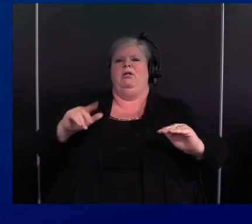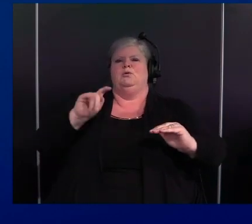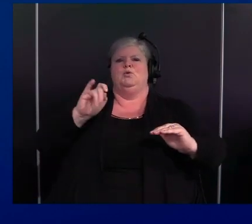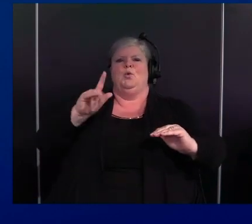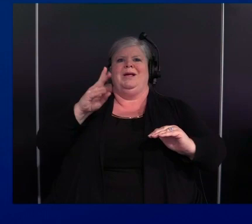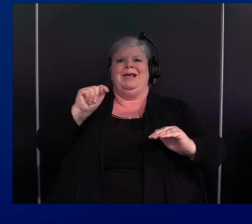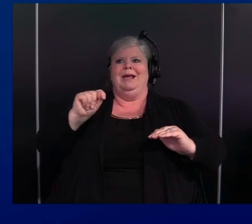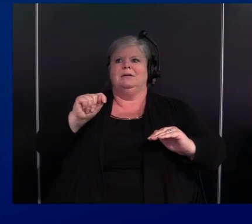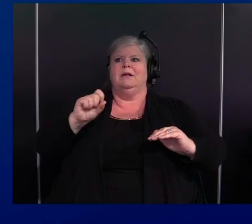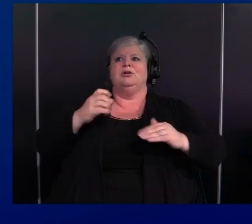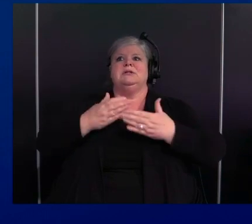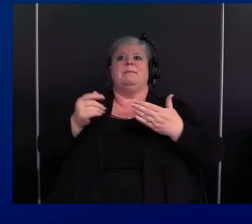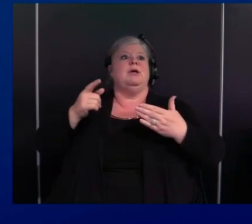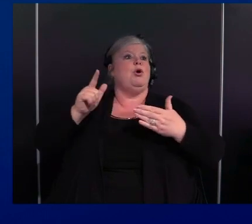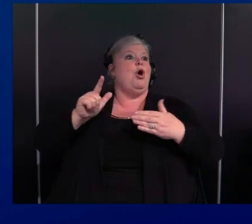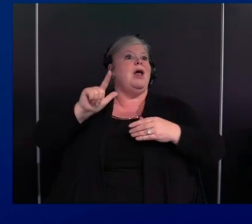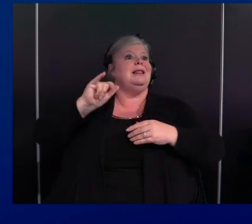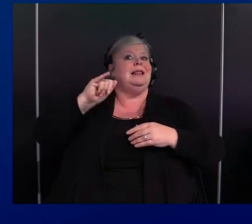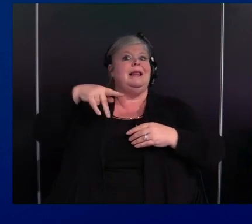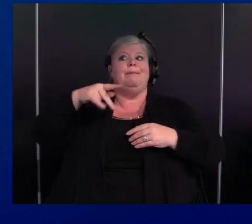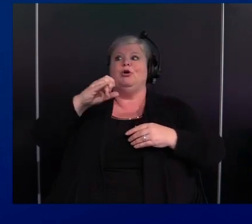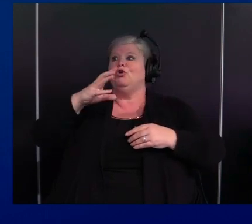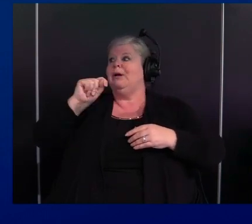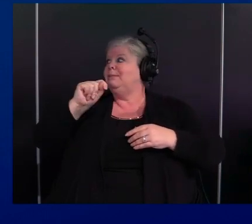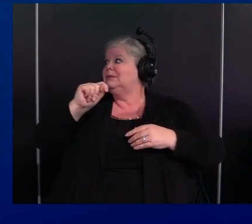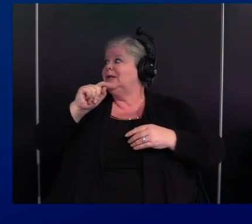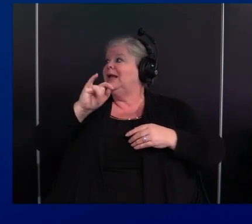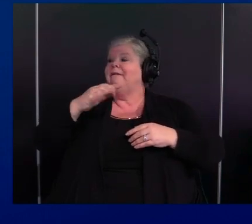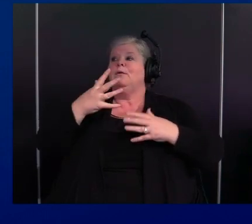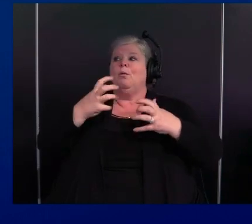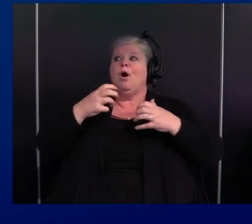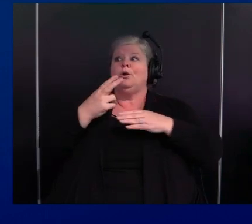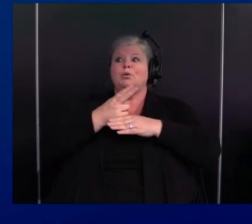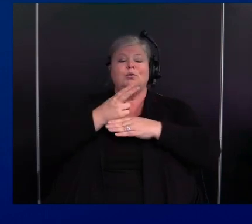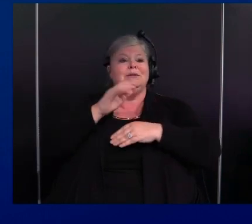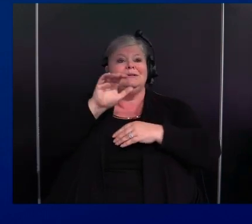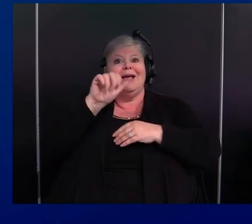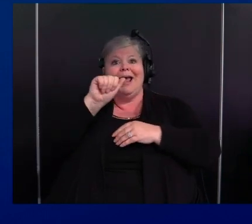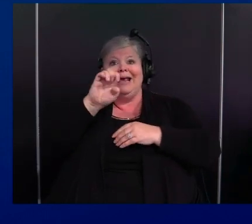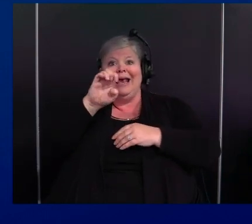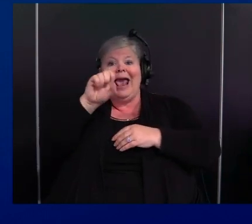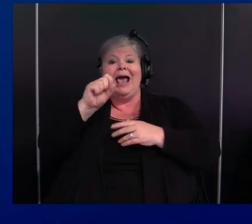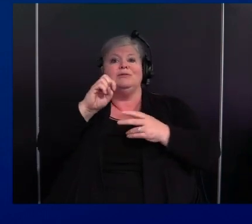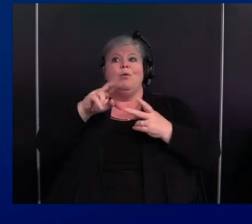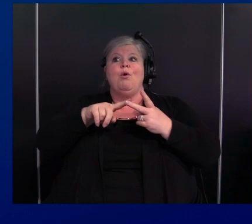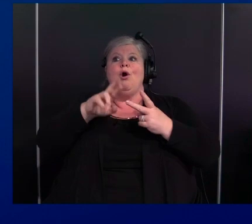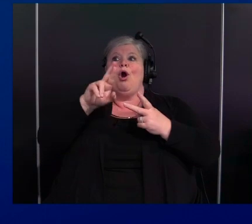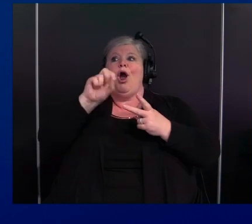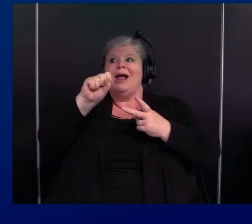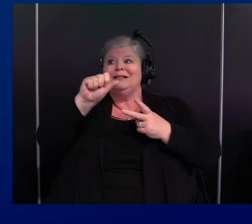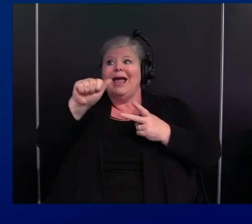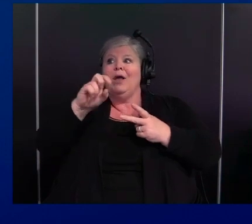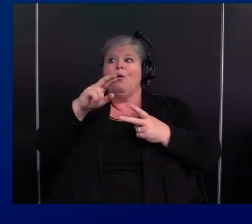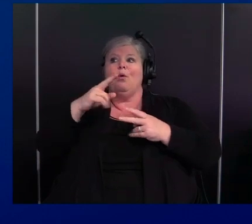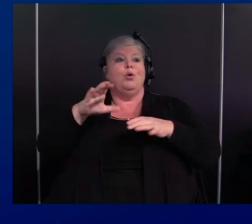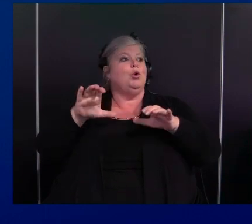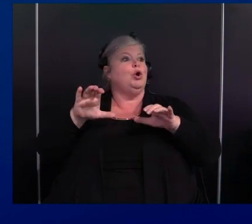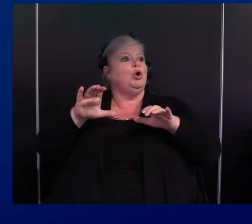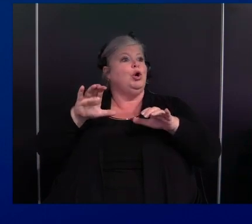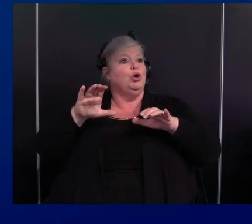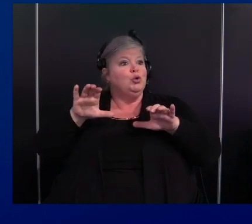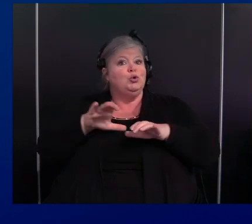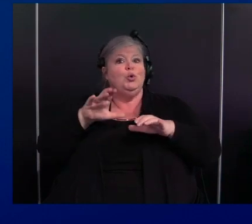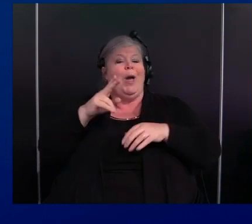library called libcrypt. It's kind of the basis, if you want to use AES or RSA or do a hash, you're calling into